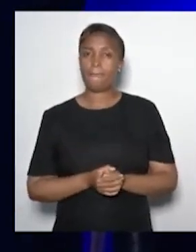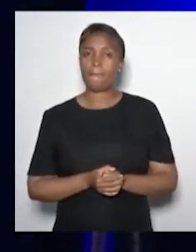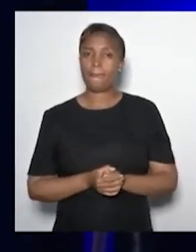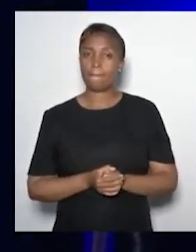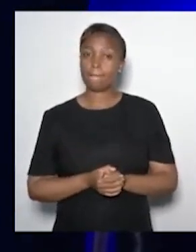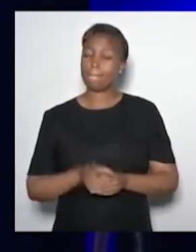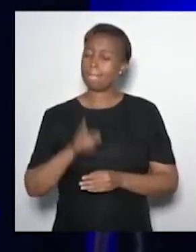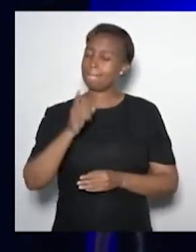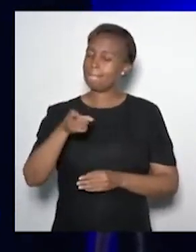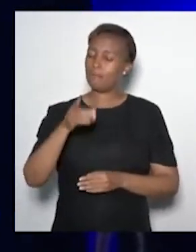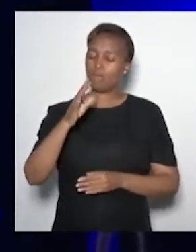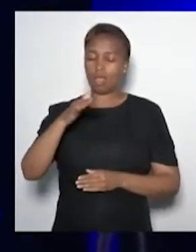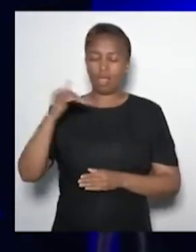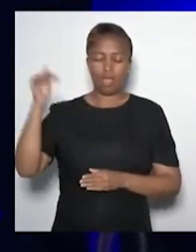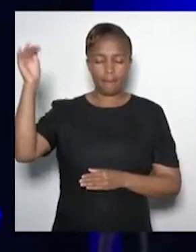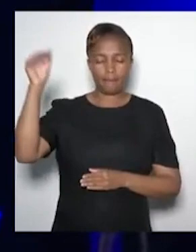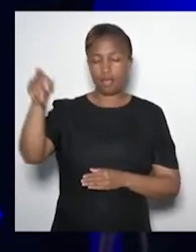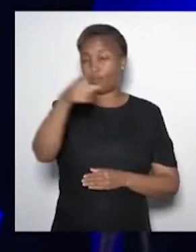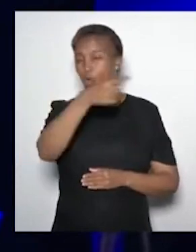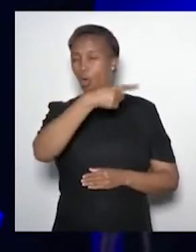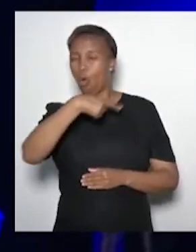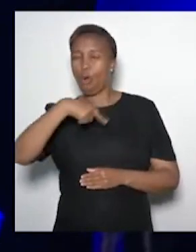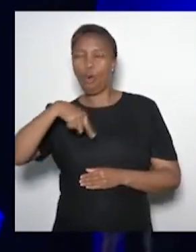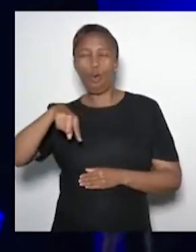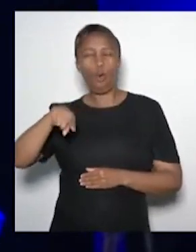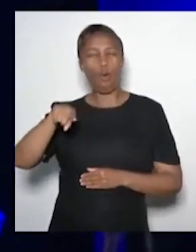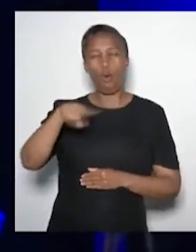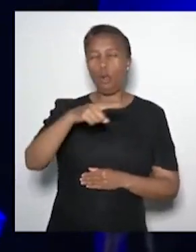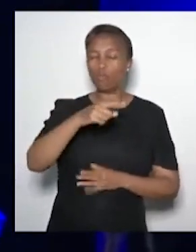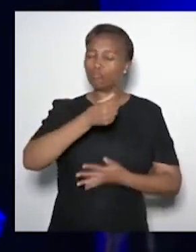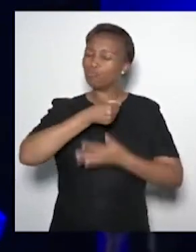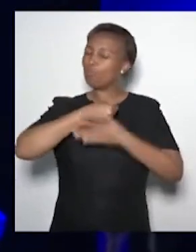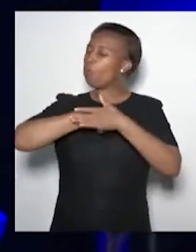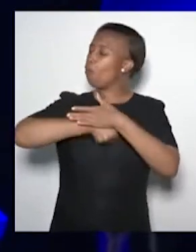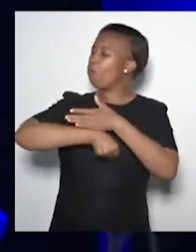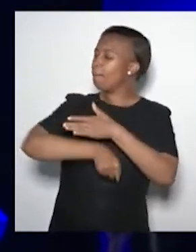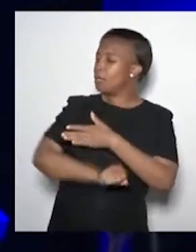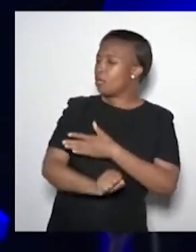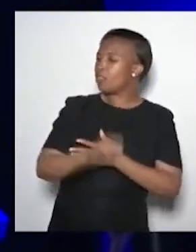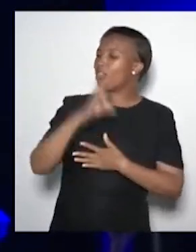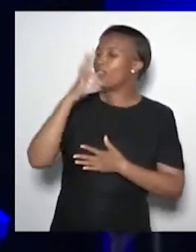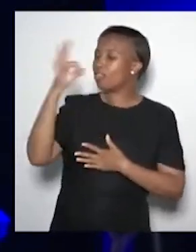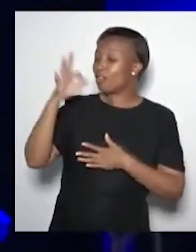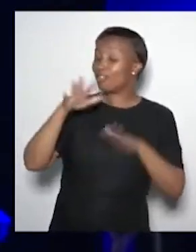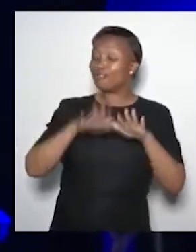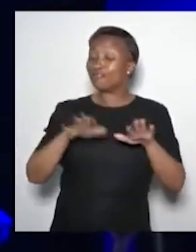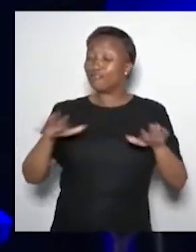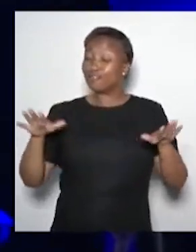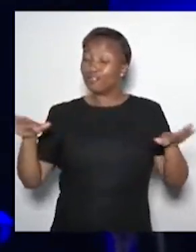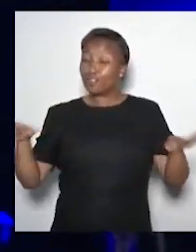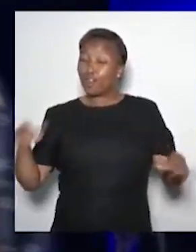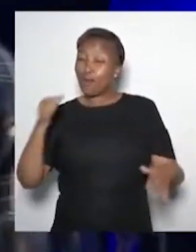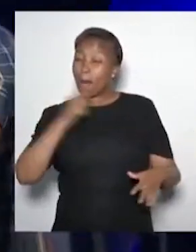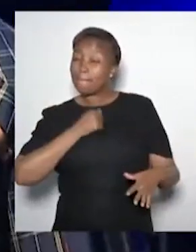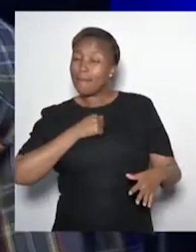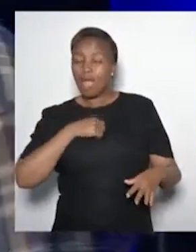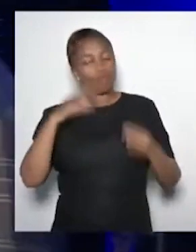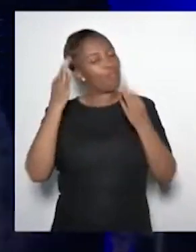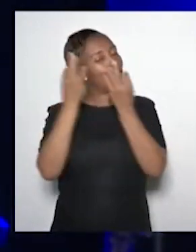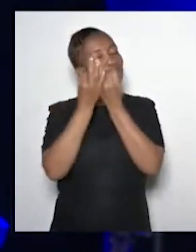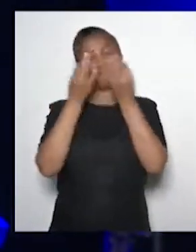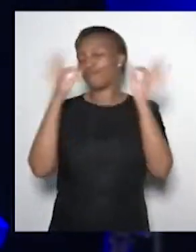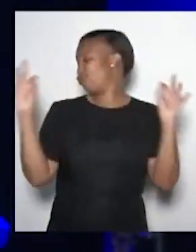But above all, you gave birth to three of my children free of charge.